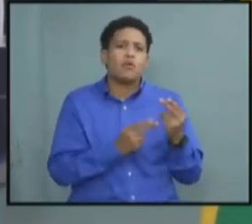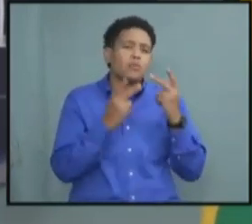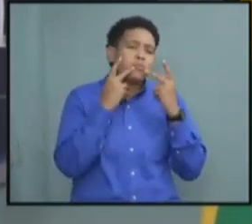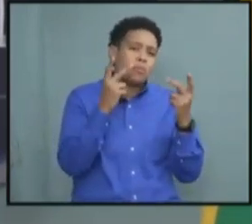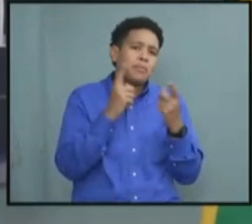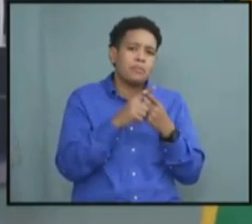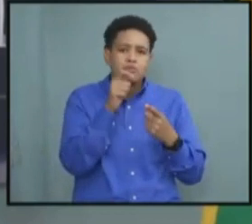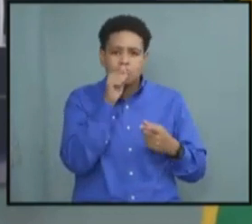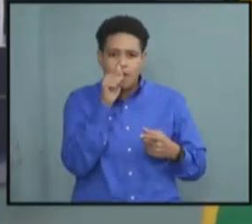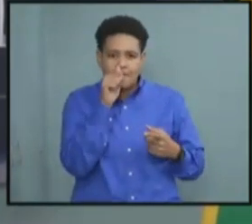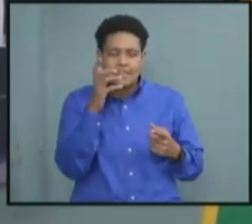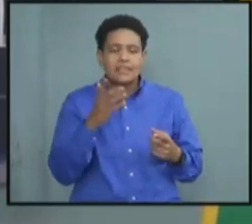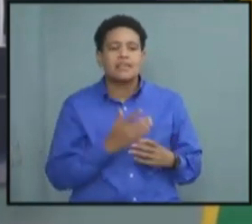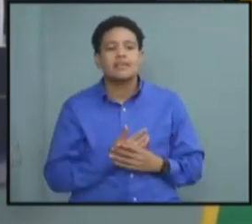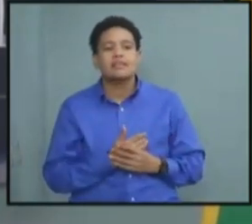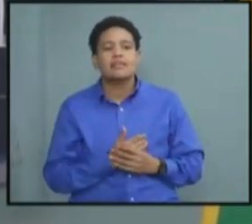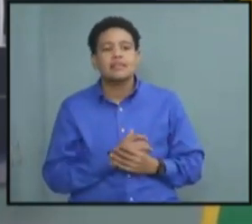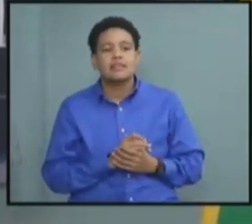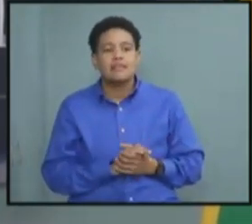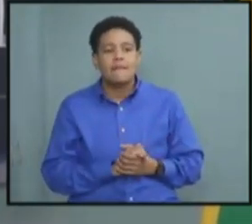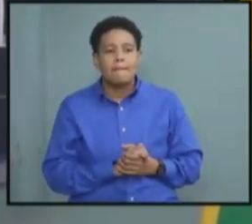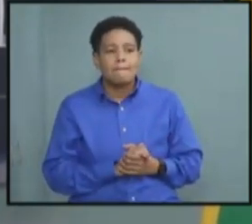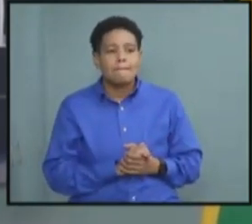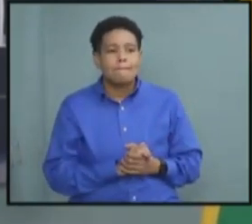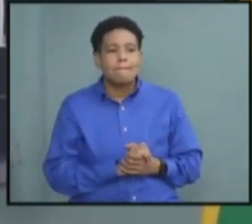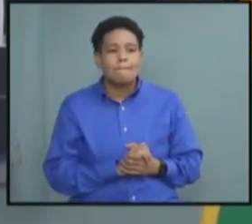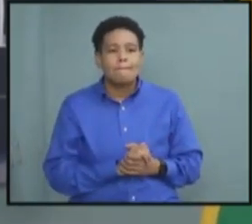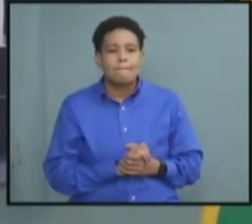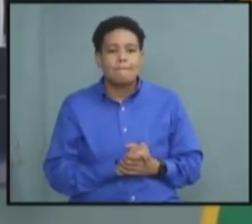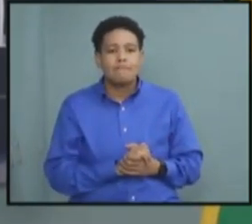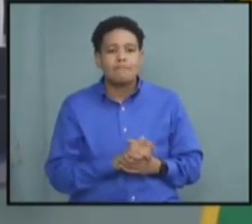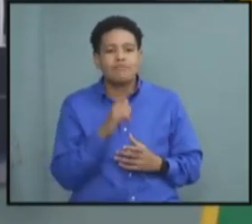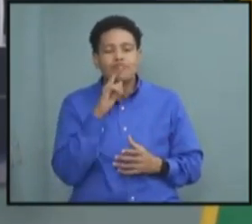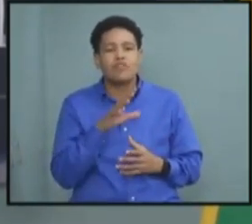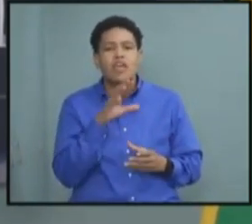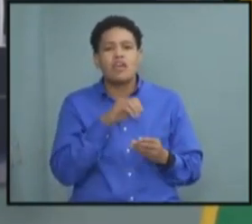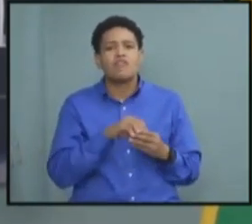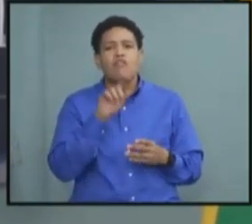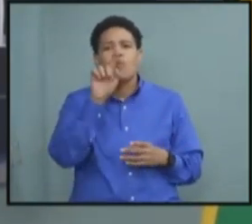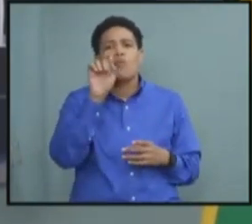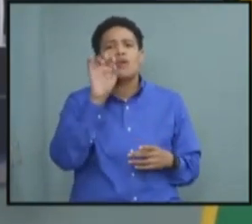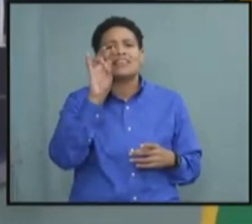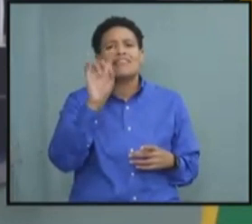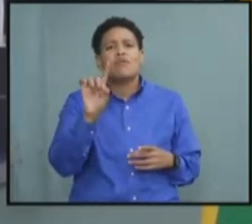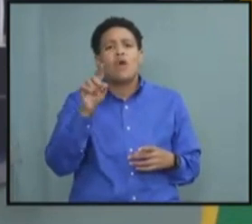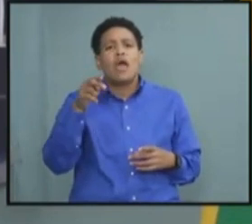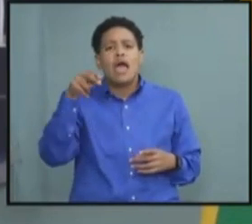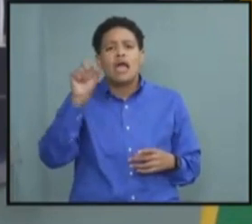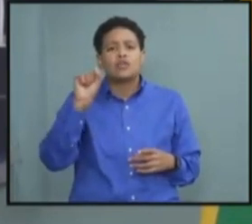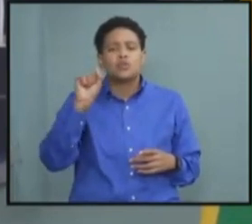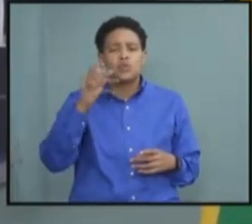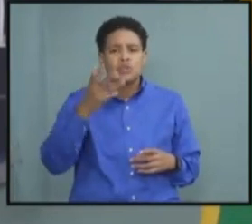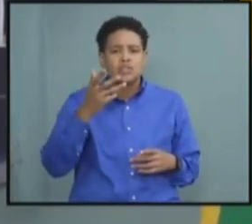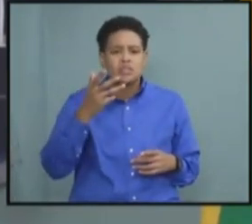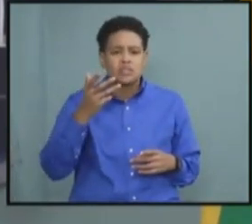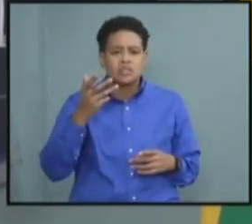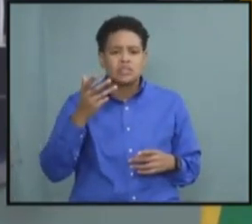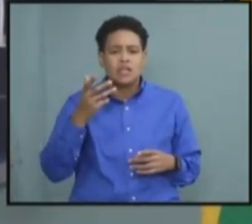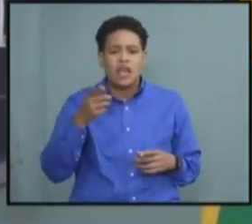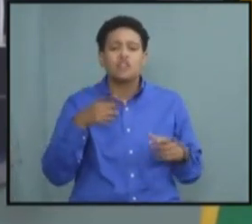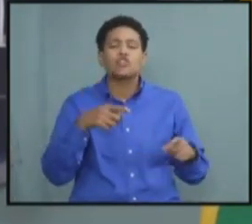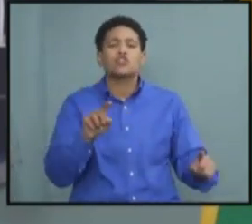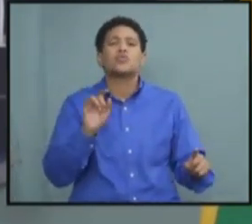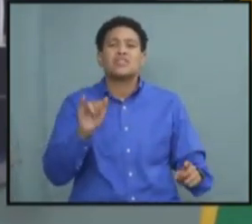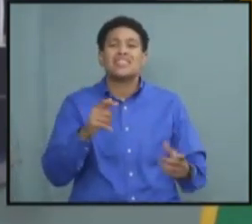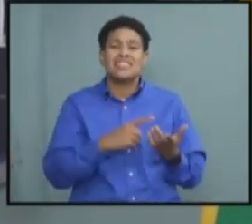private. And it involved 171 high schools. And during the